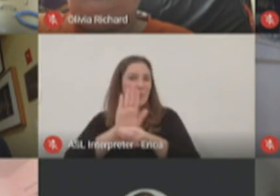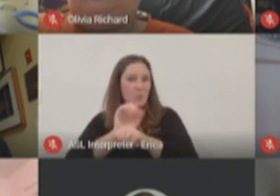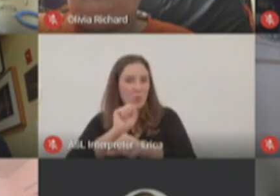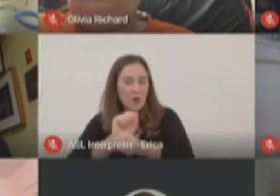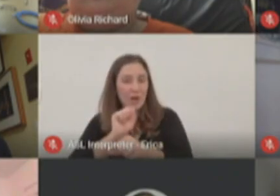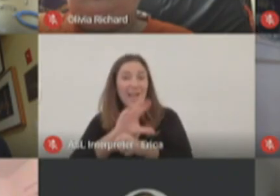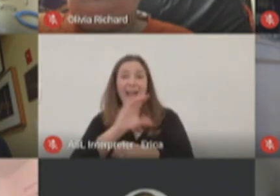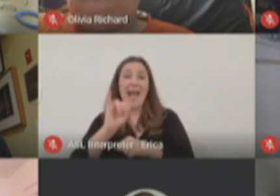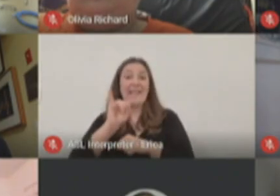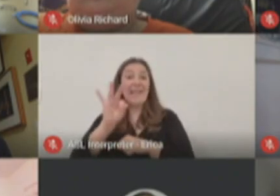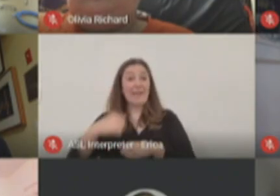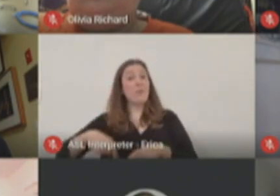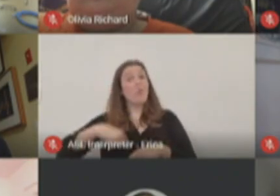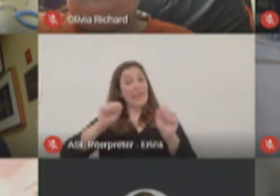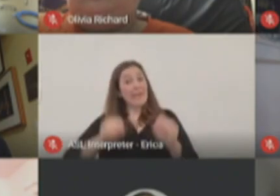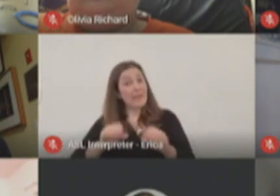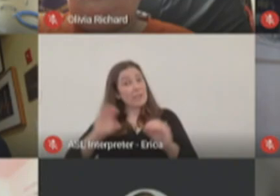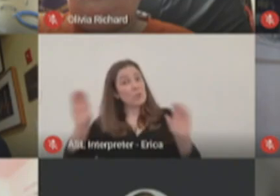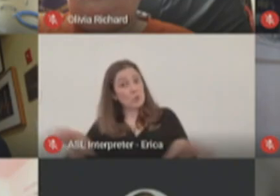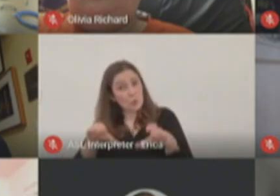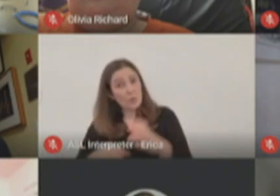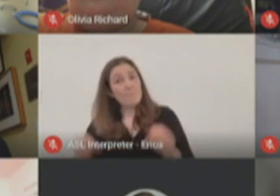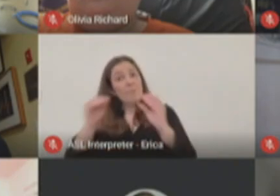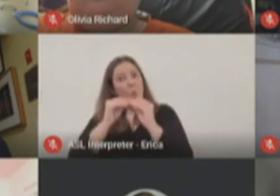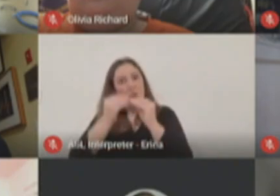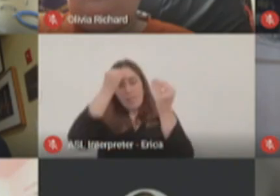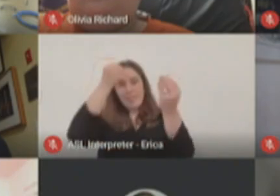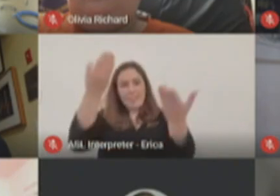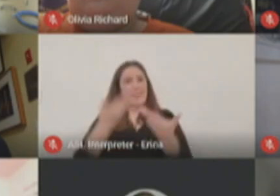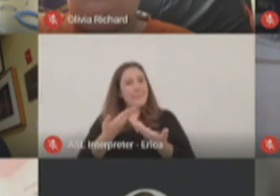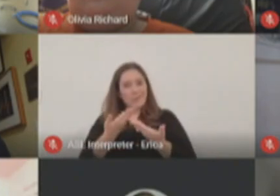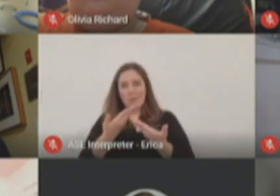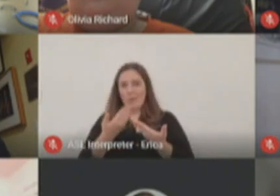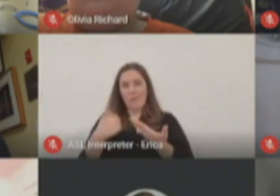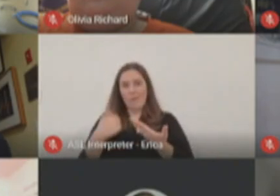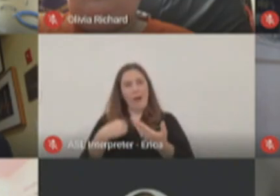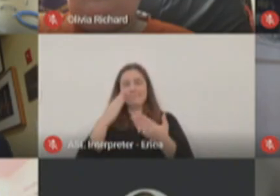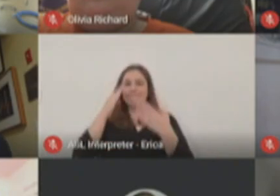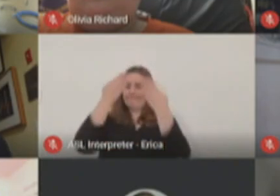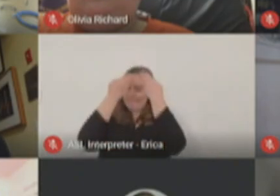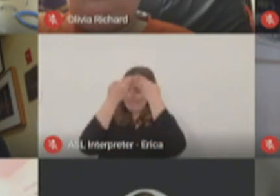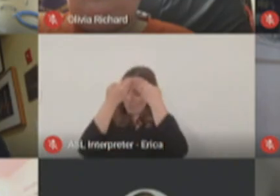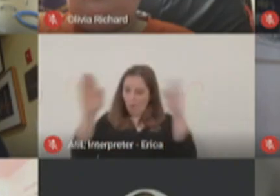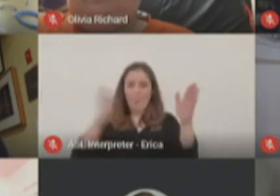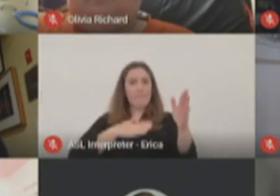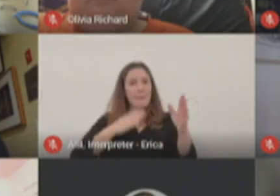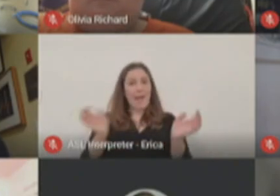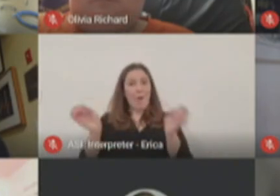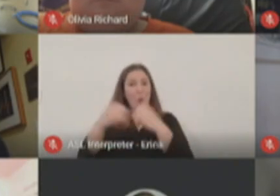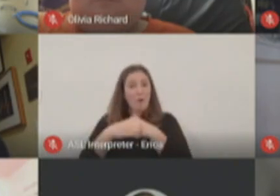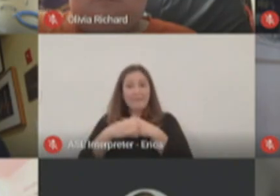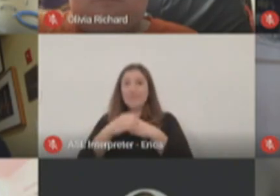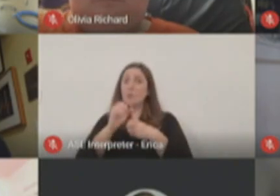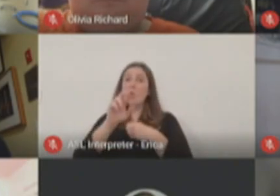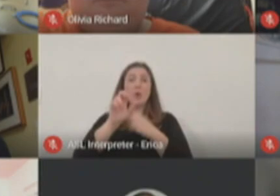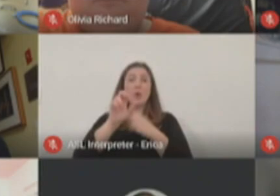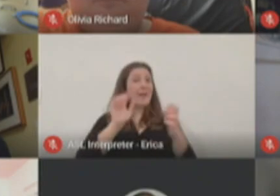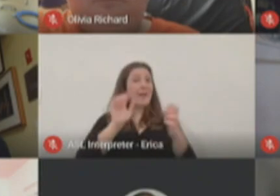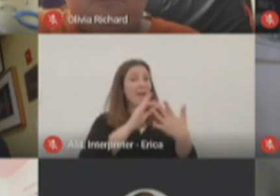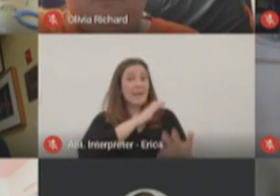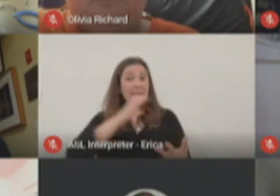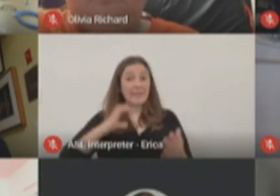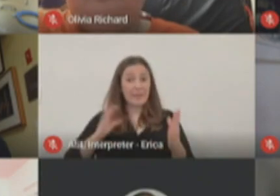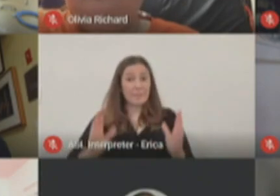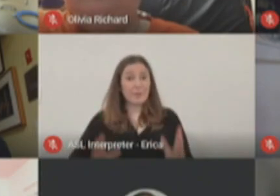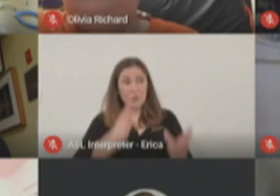we can do as a city, please let us know through my office and through Commissioner Mccarthy. We want to continue to make sure